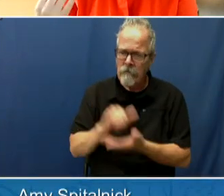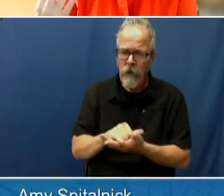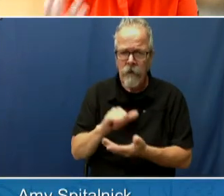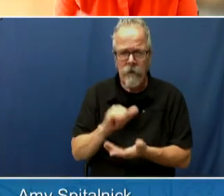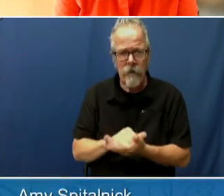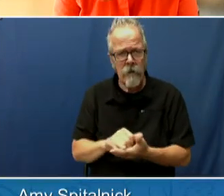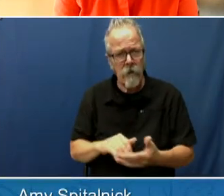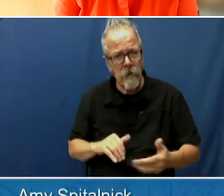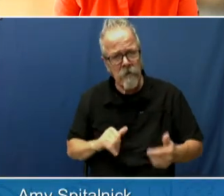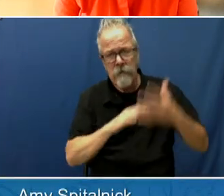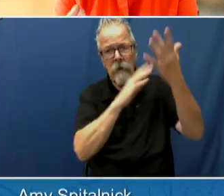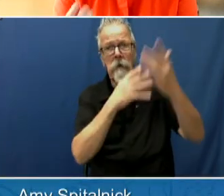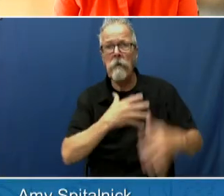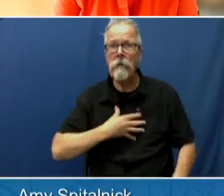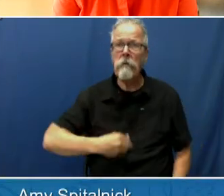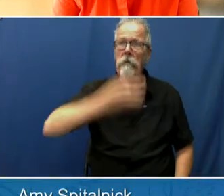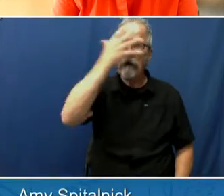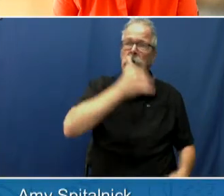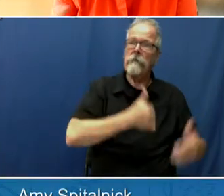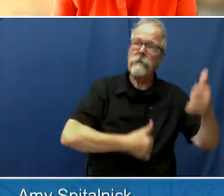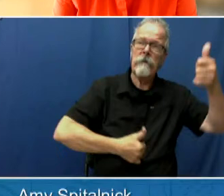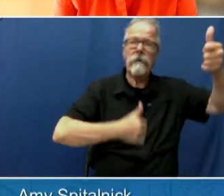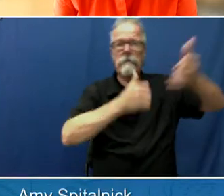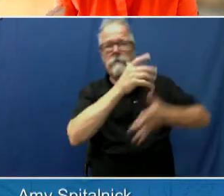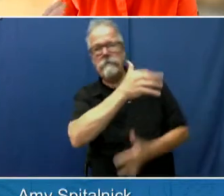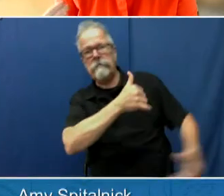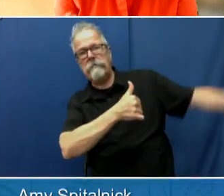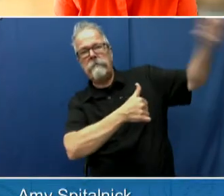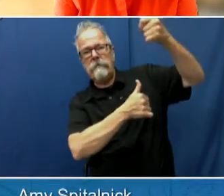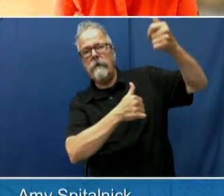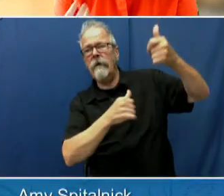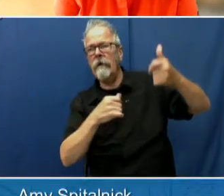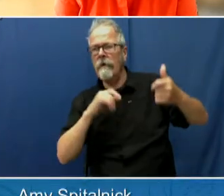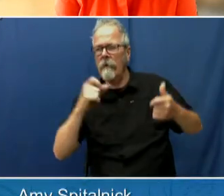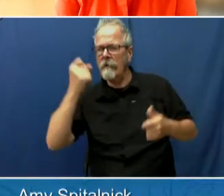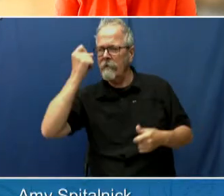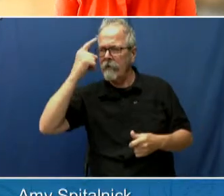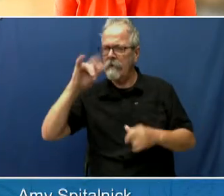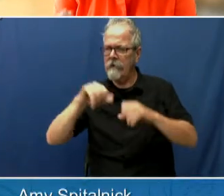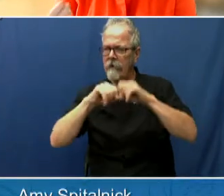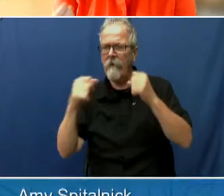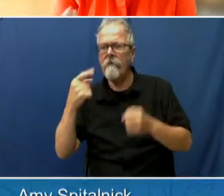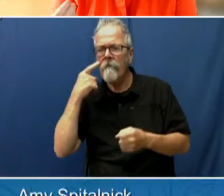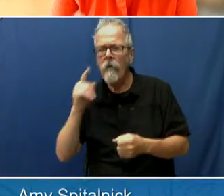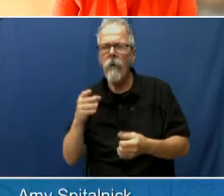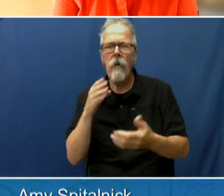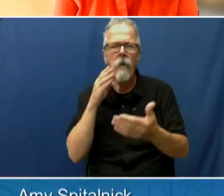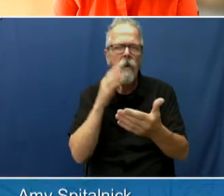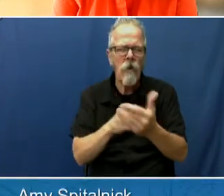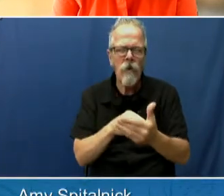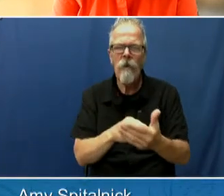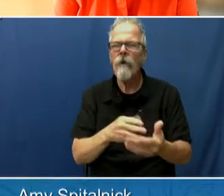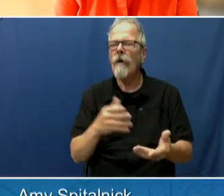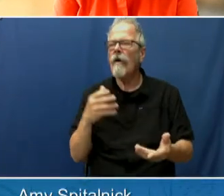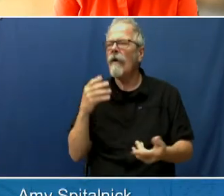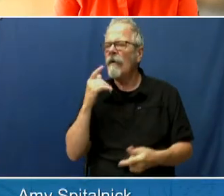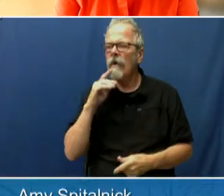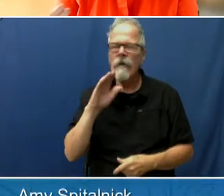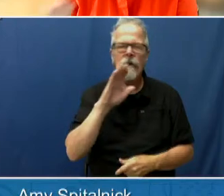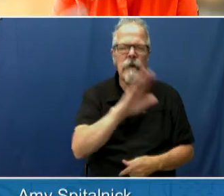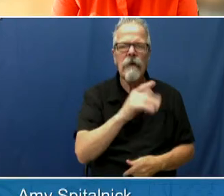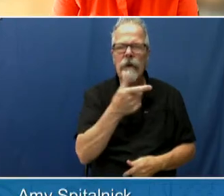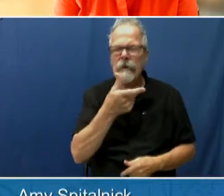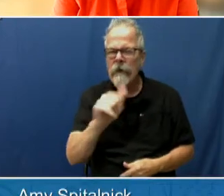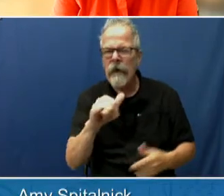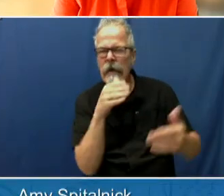on anti-Semitism or Islamophobia, xenophobia, homophobia, misogyny, and all other forms of hate. And similarly, we